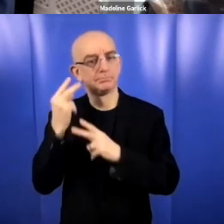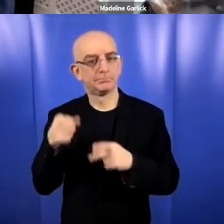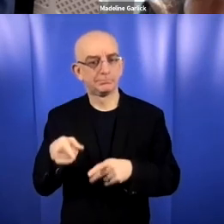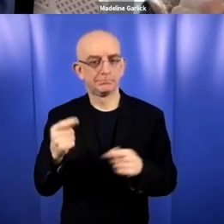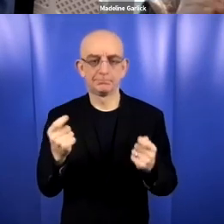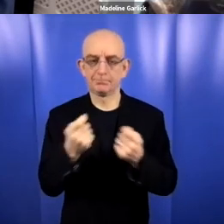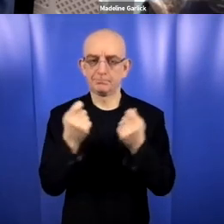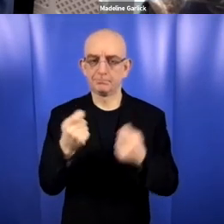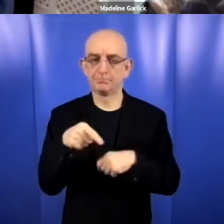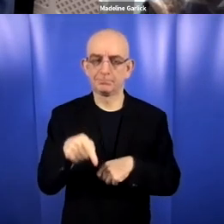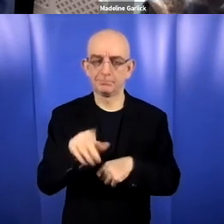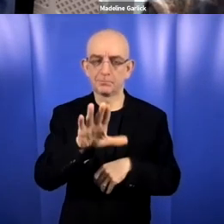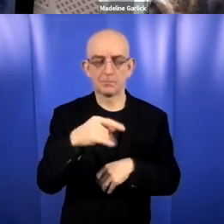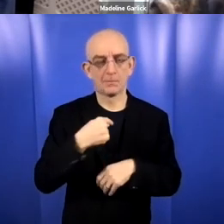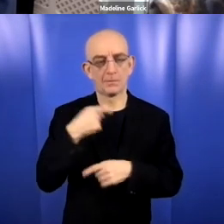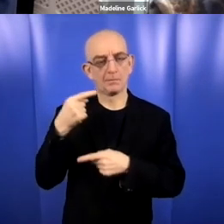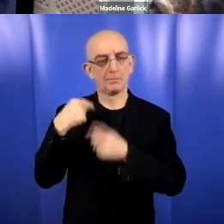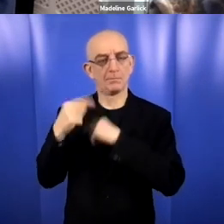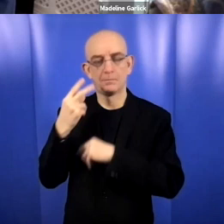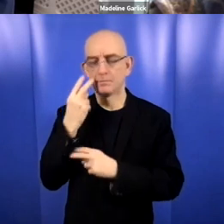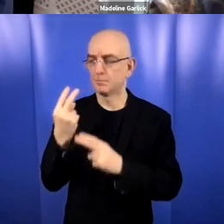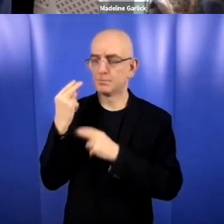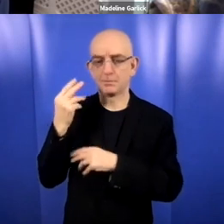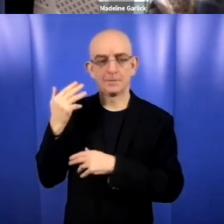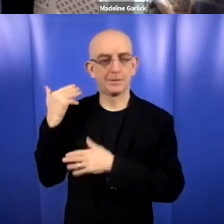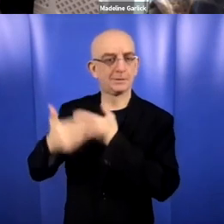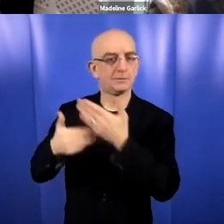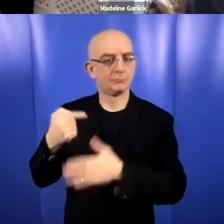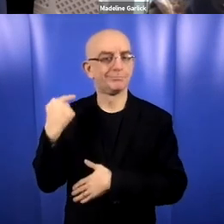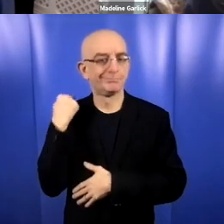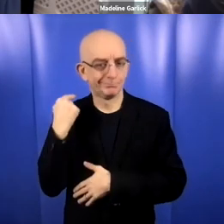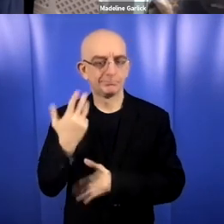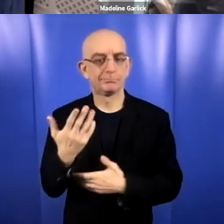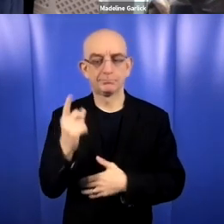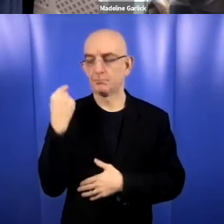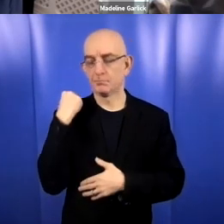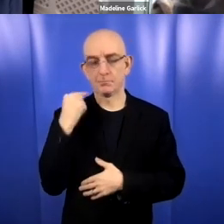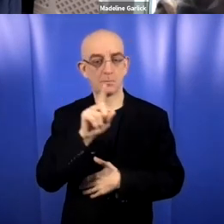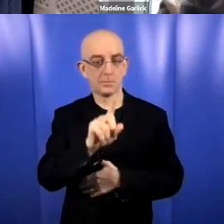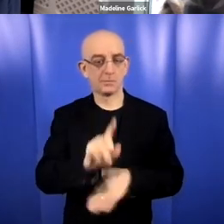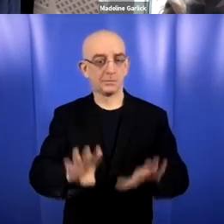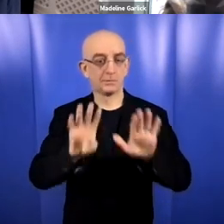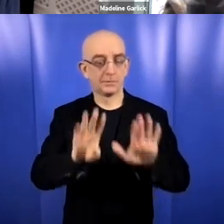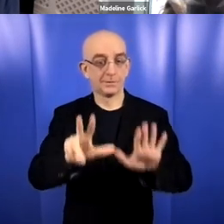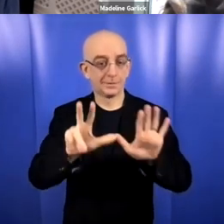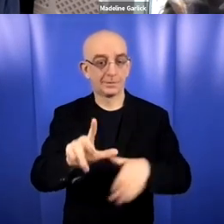and asked him to look specifically at the question of addressing the root causes of flight. And his findings then really